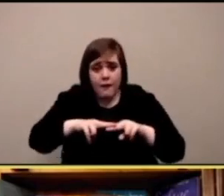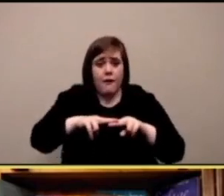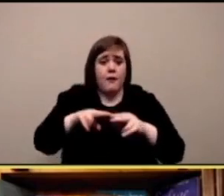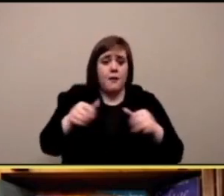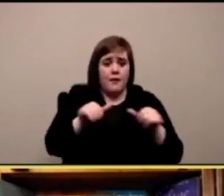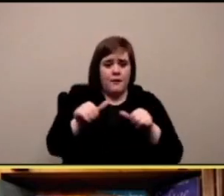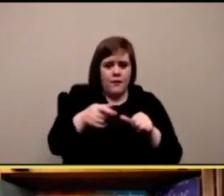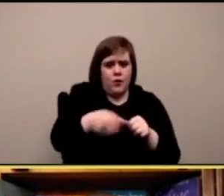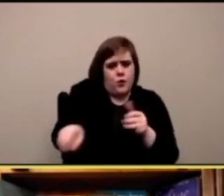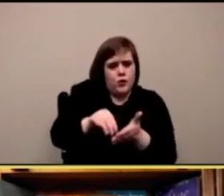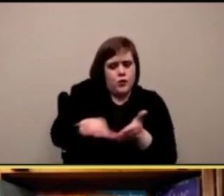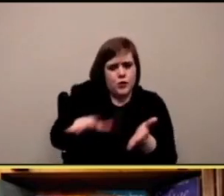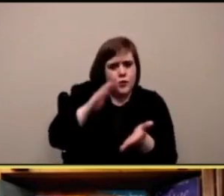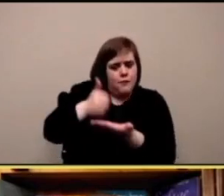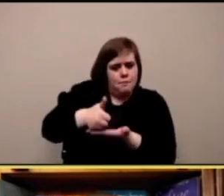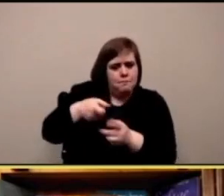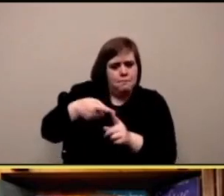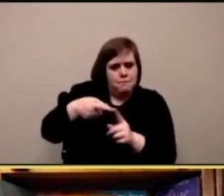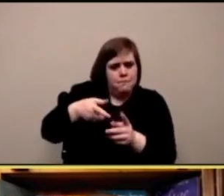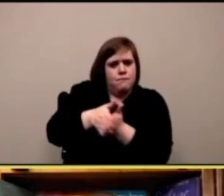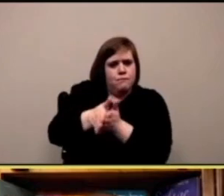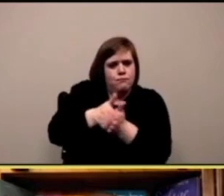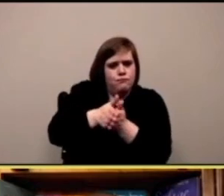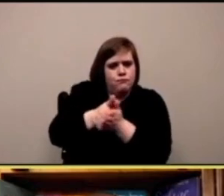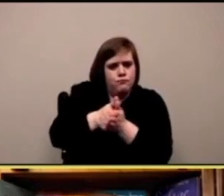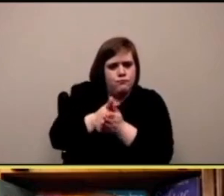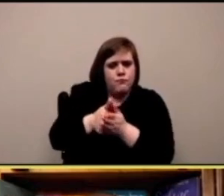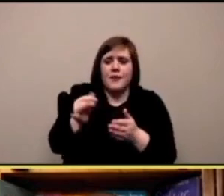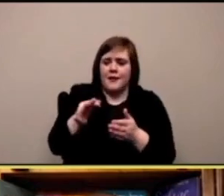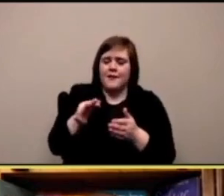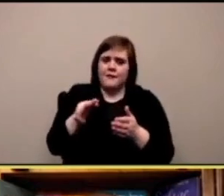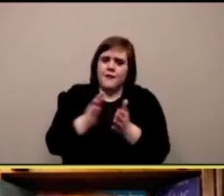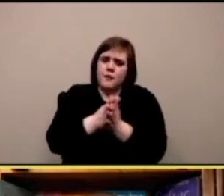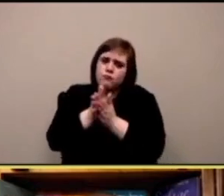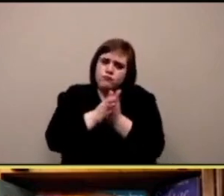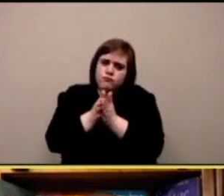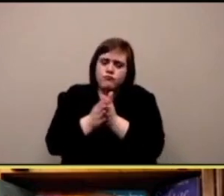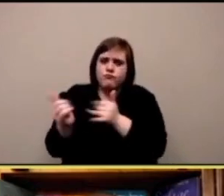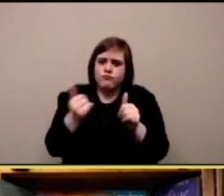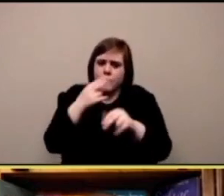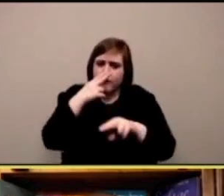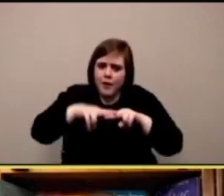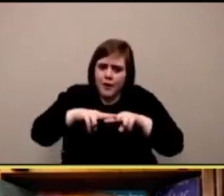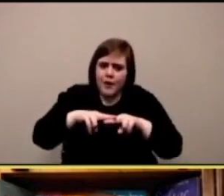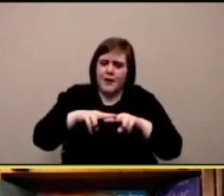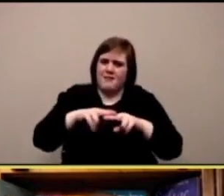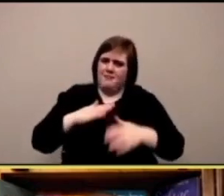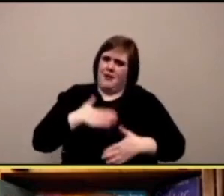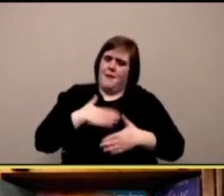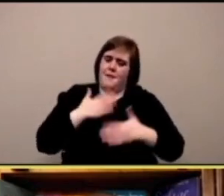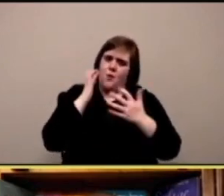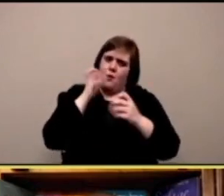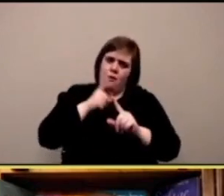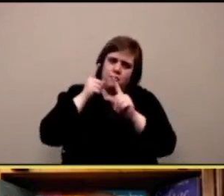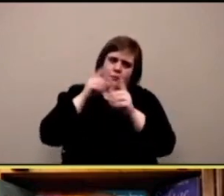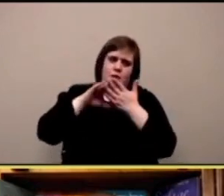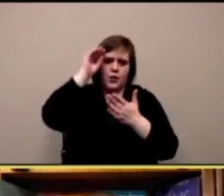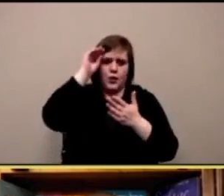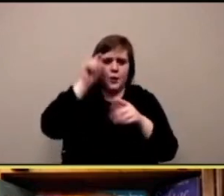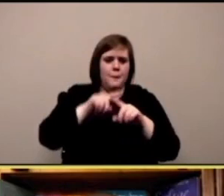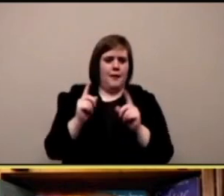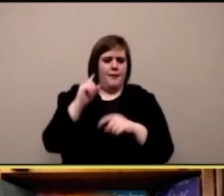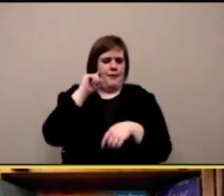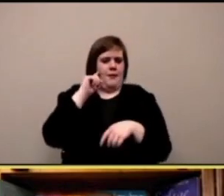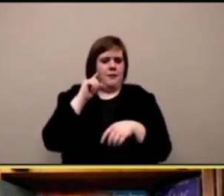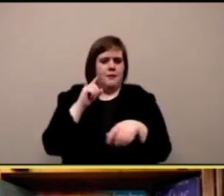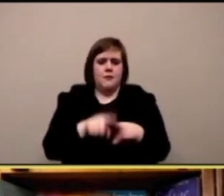those are very motivating students to be in class and to be happy to learn. But I think when I look at these questions, I think we